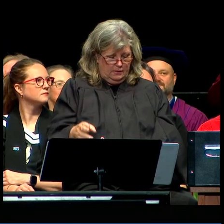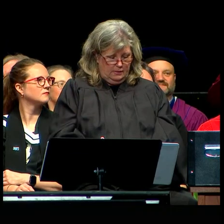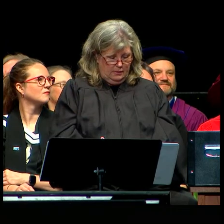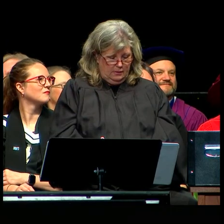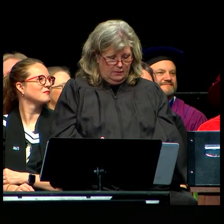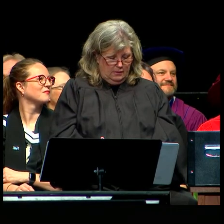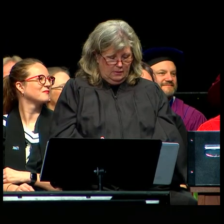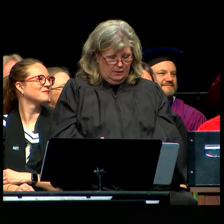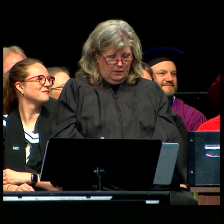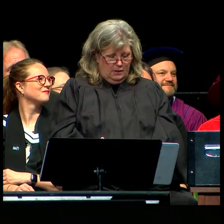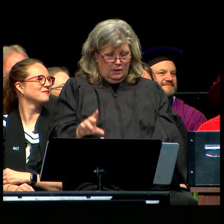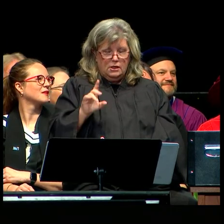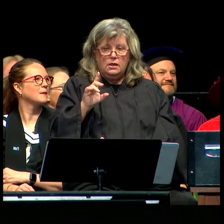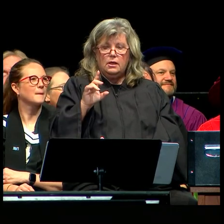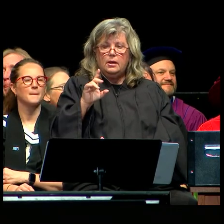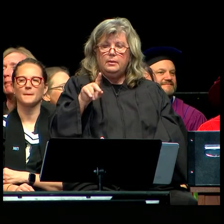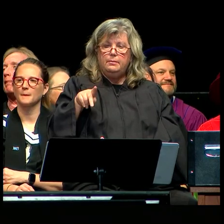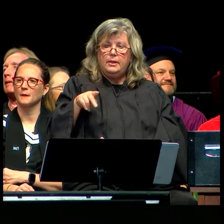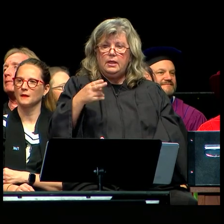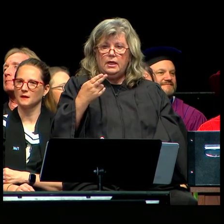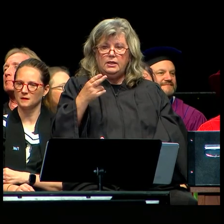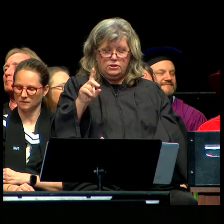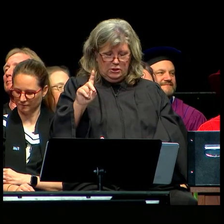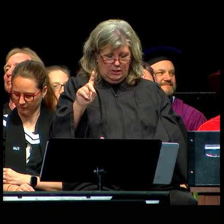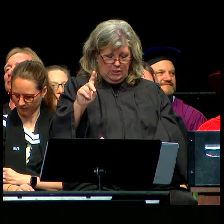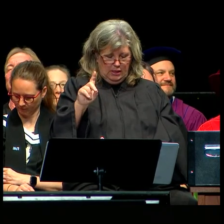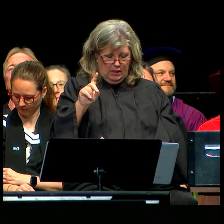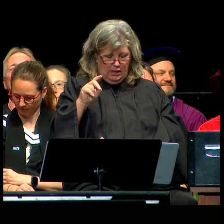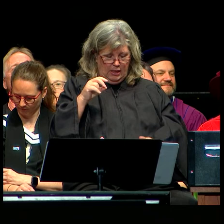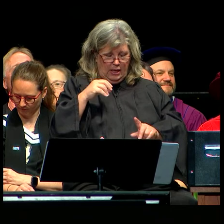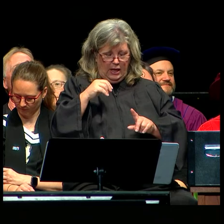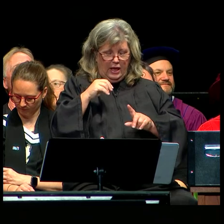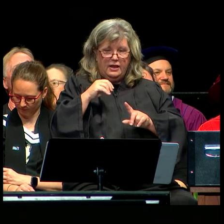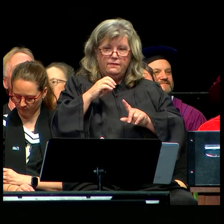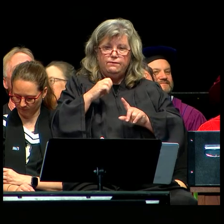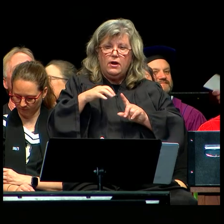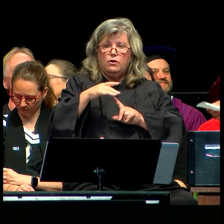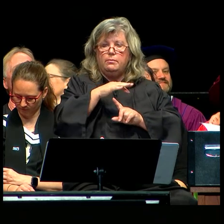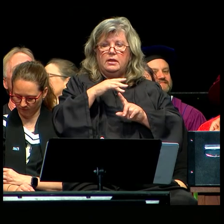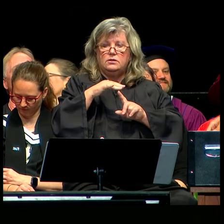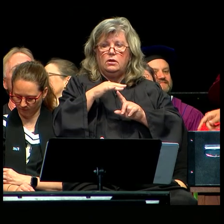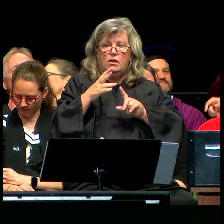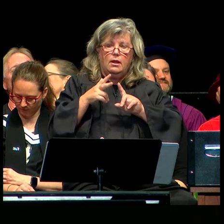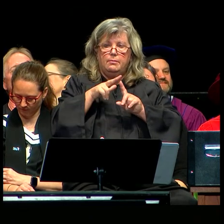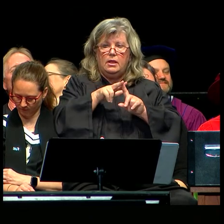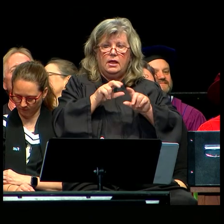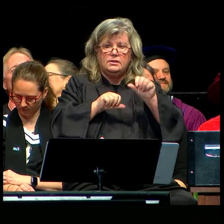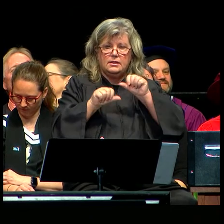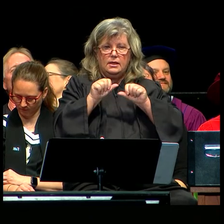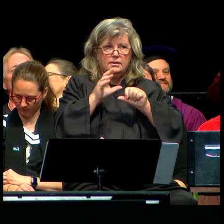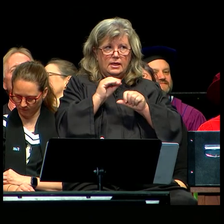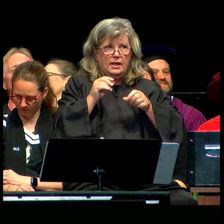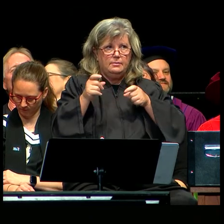Doctor of Philosophy in Environmental Applied Science and Management.